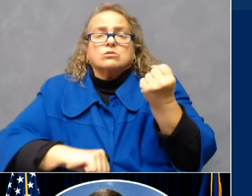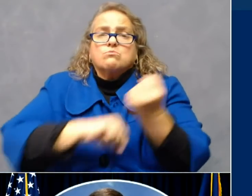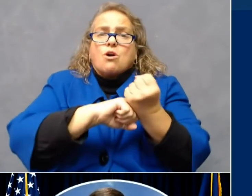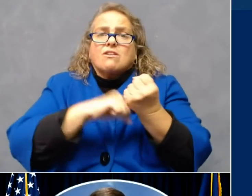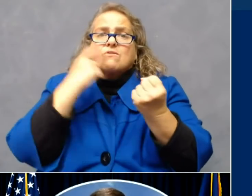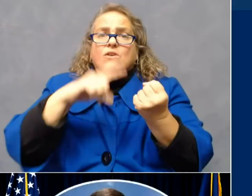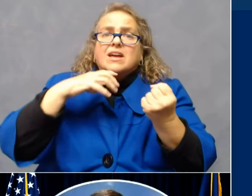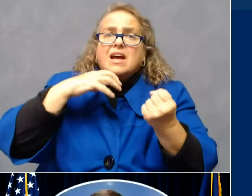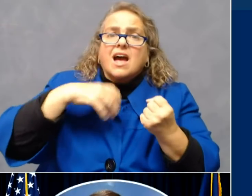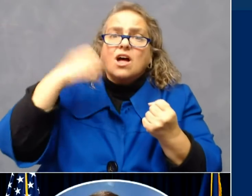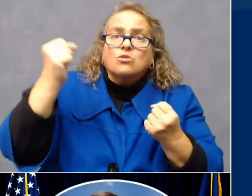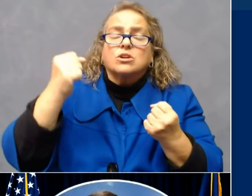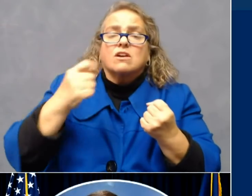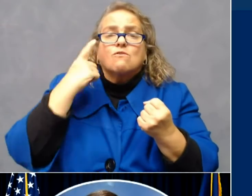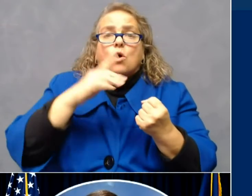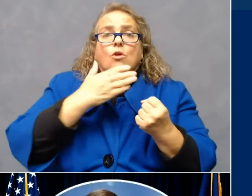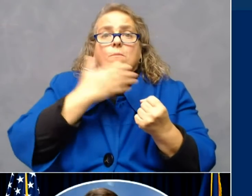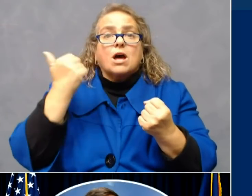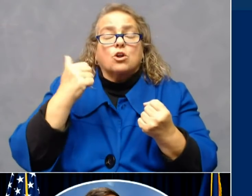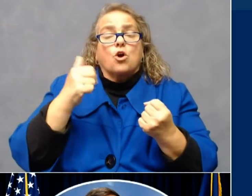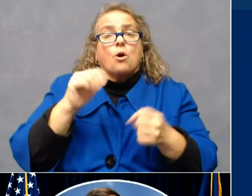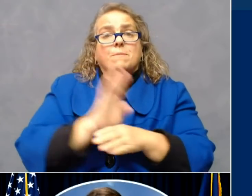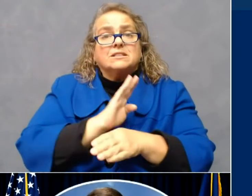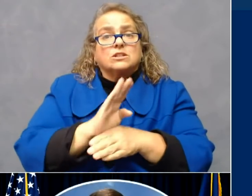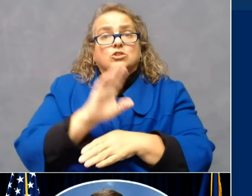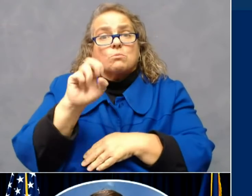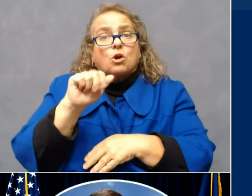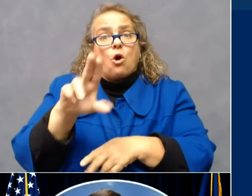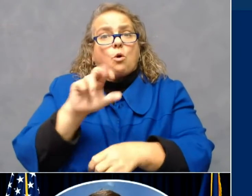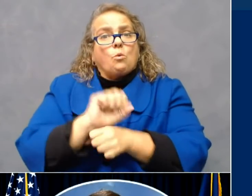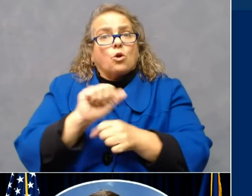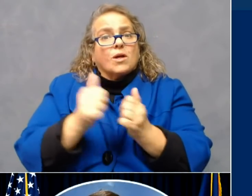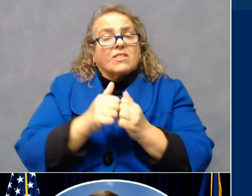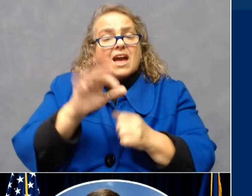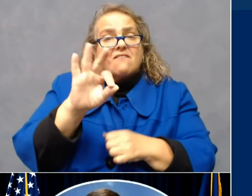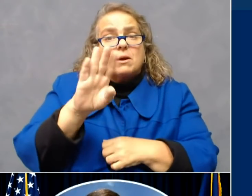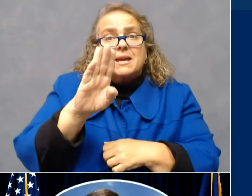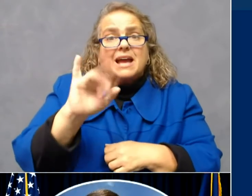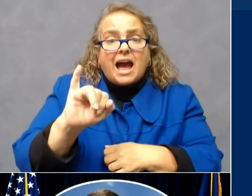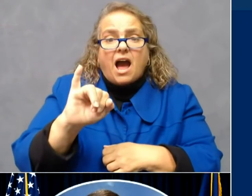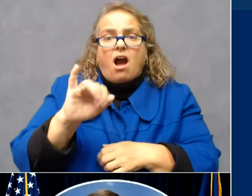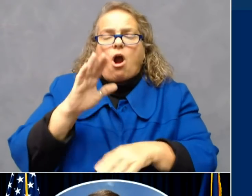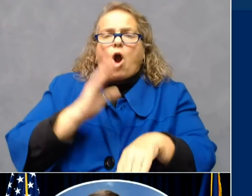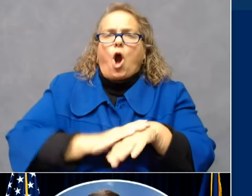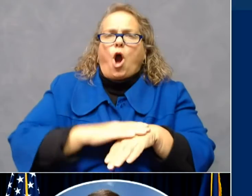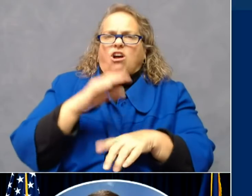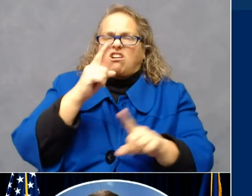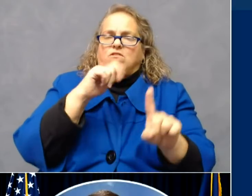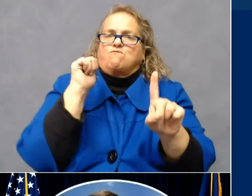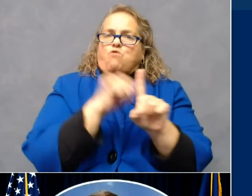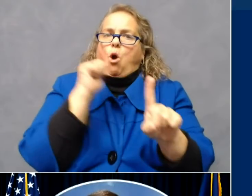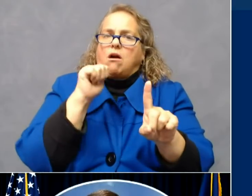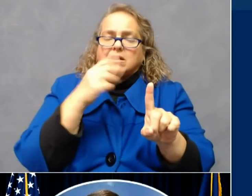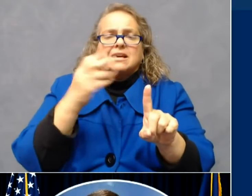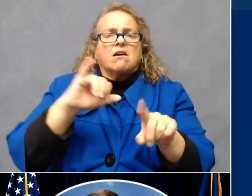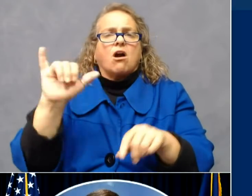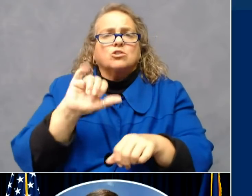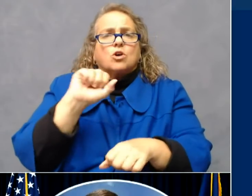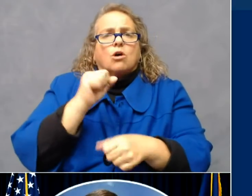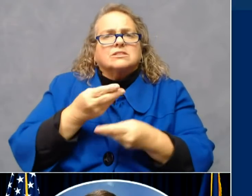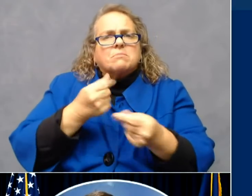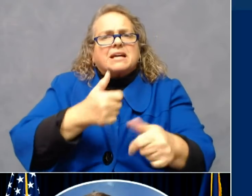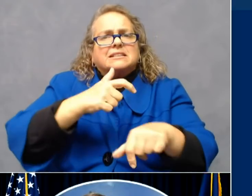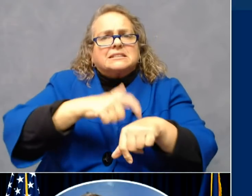Louisville Better Business Bureau, working with the FBI against consumer fraud. And he also spent time volunteering for the St.